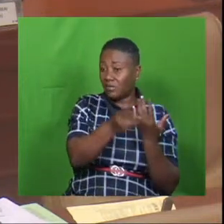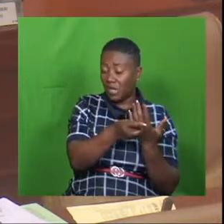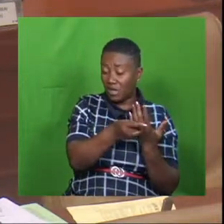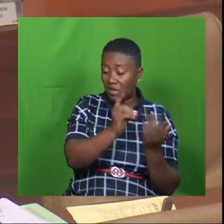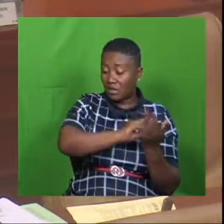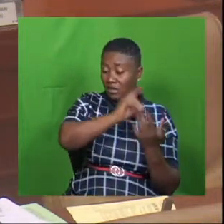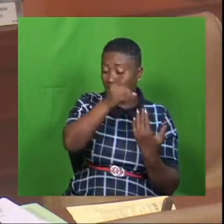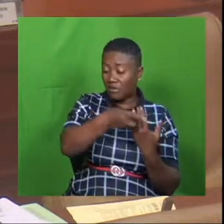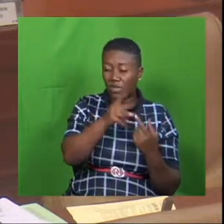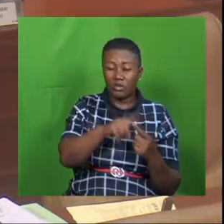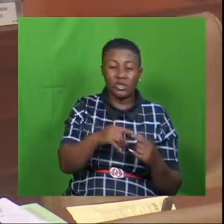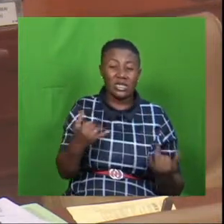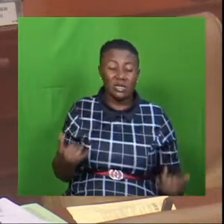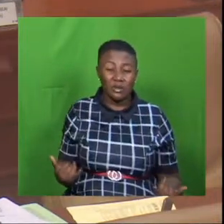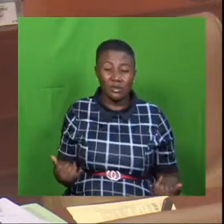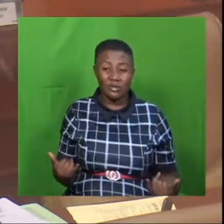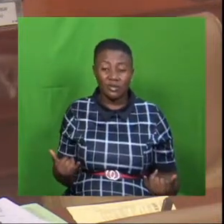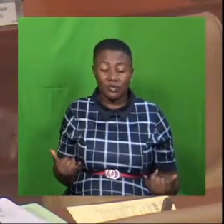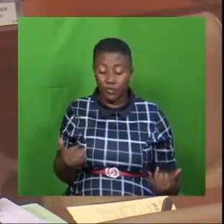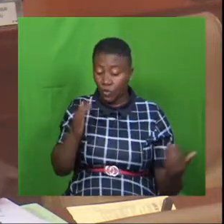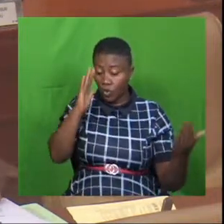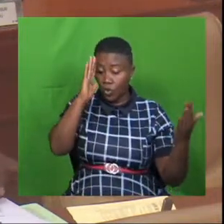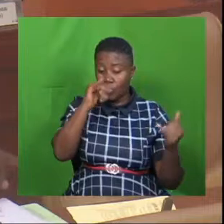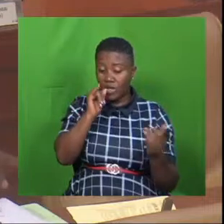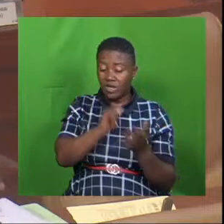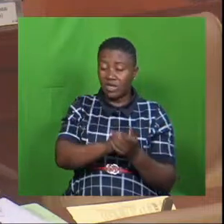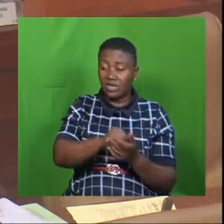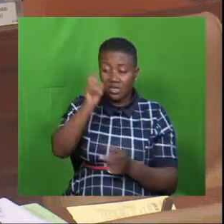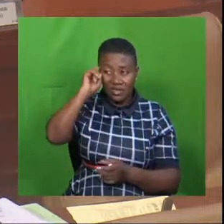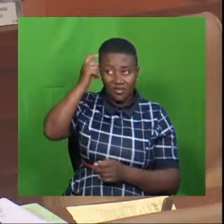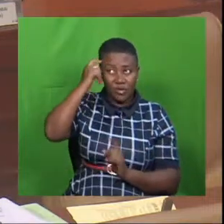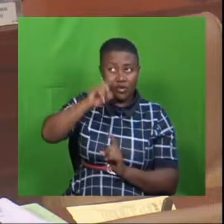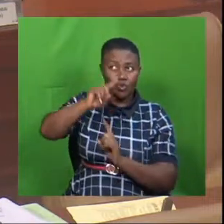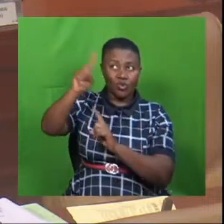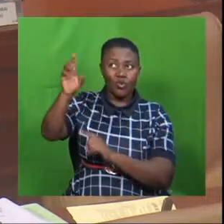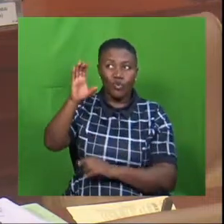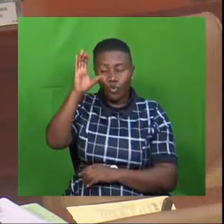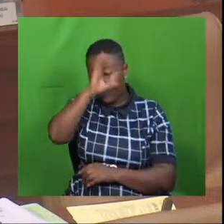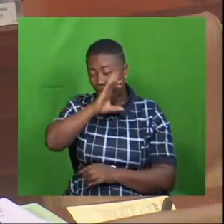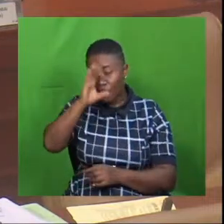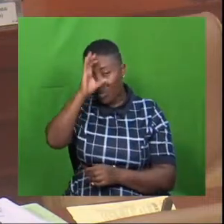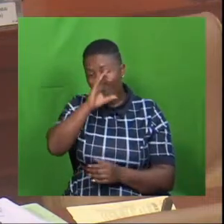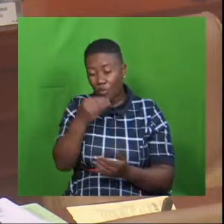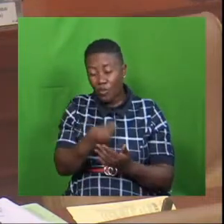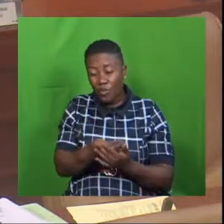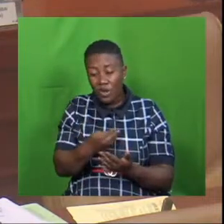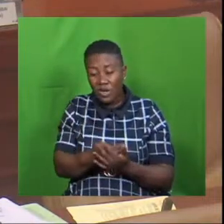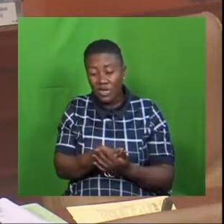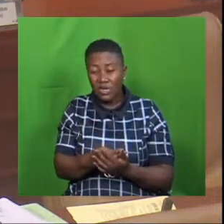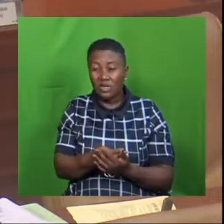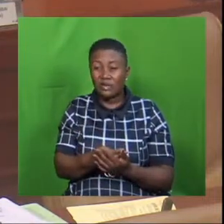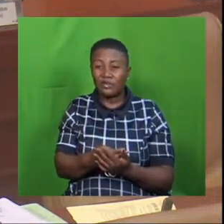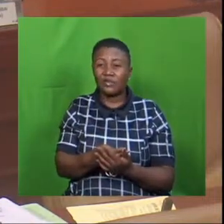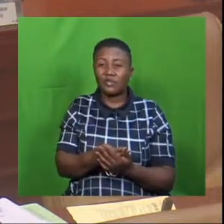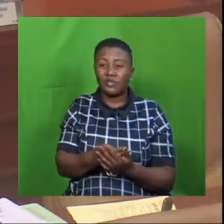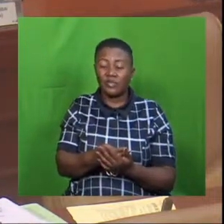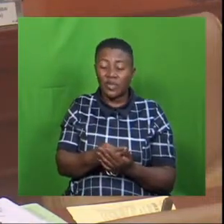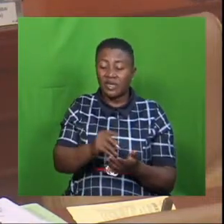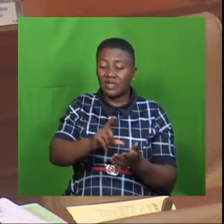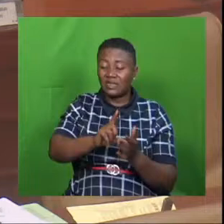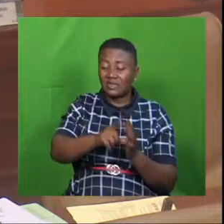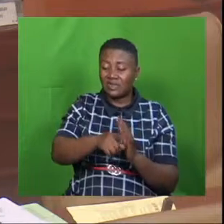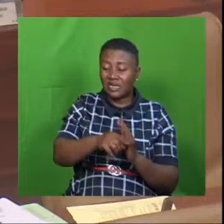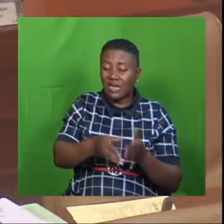hoping that they will go and find money into Ghana Infrastructure Investment Fund and allow